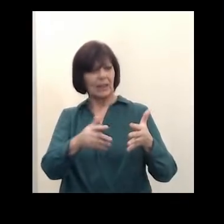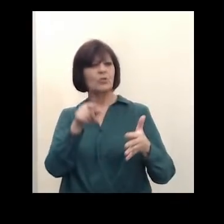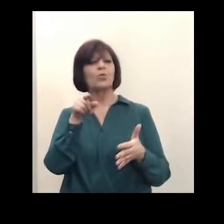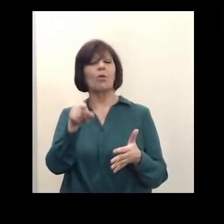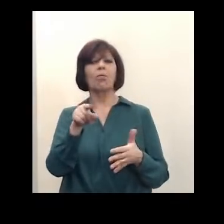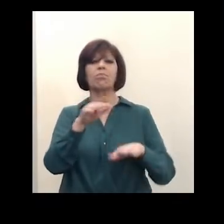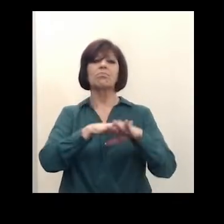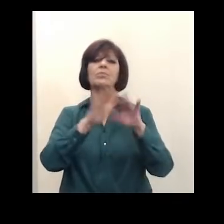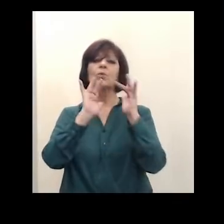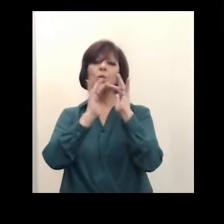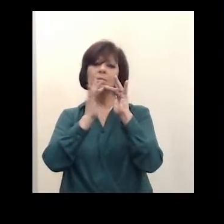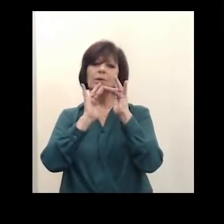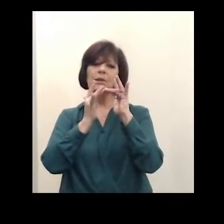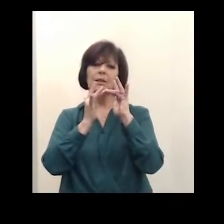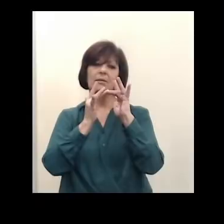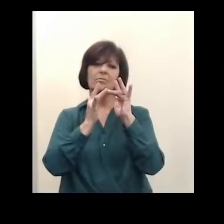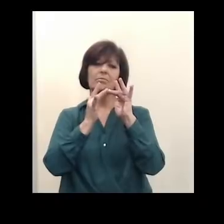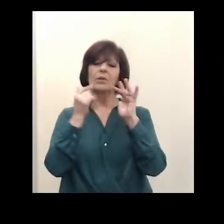vaccine website at